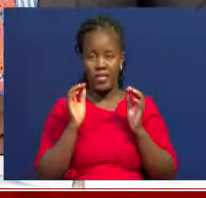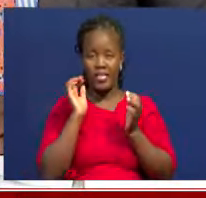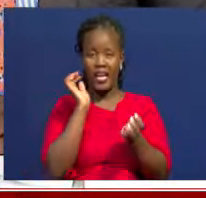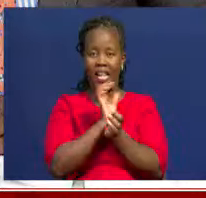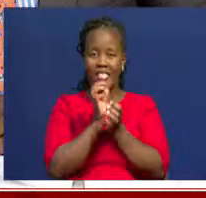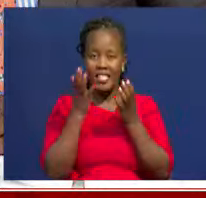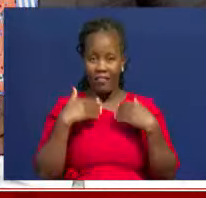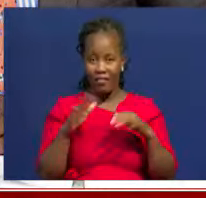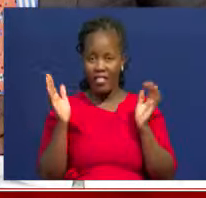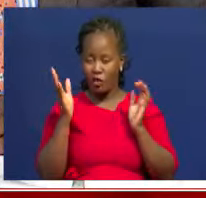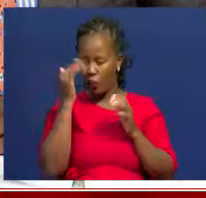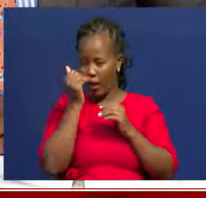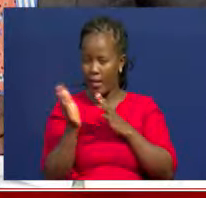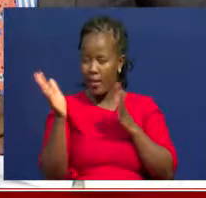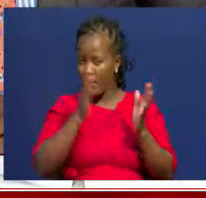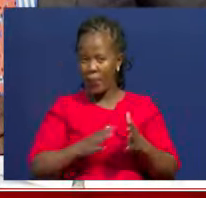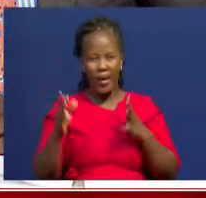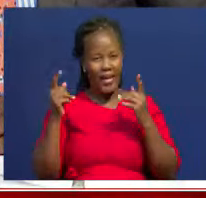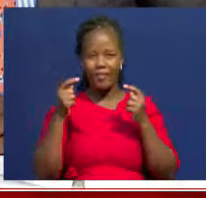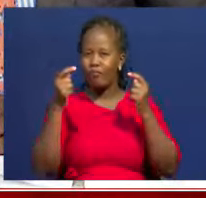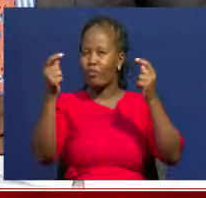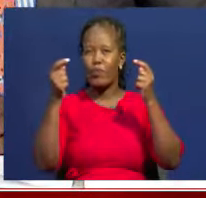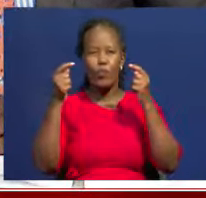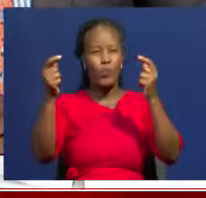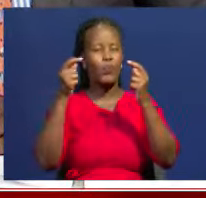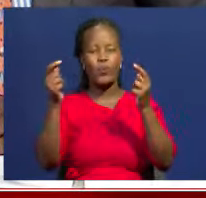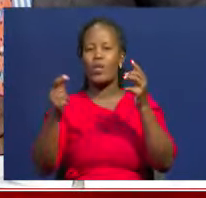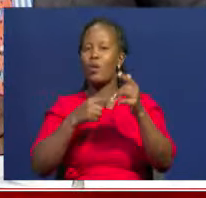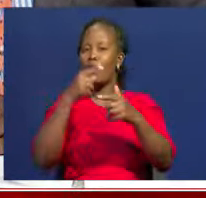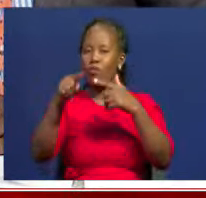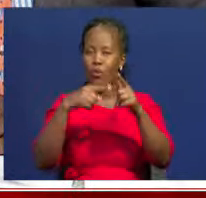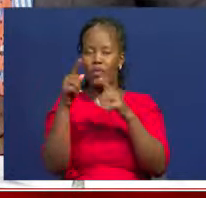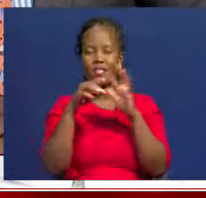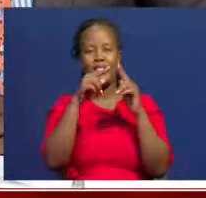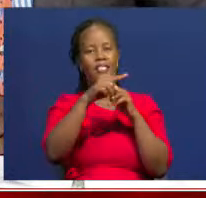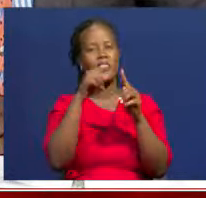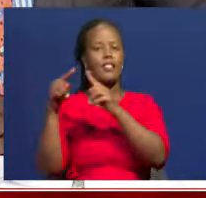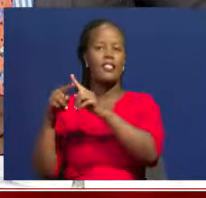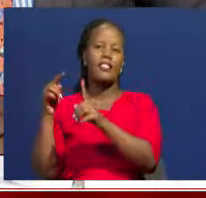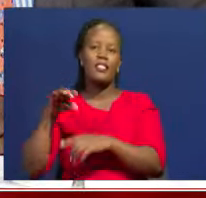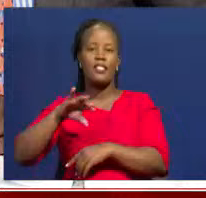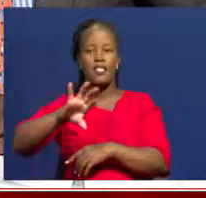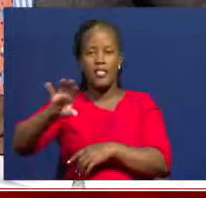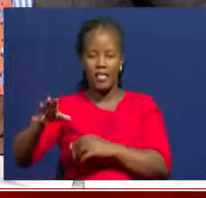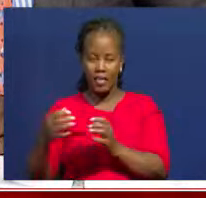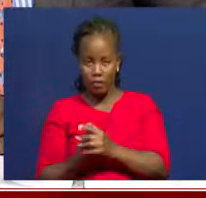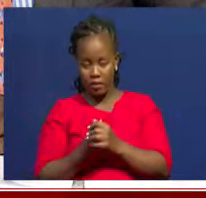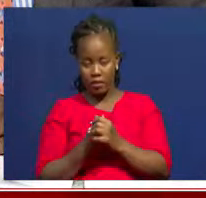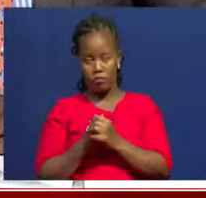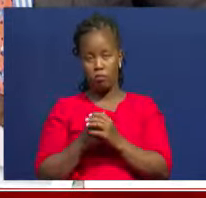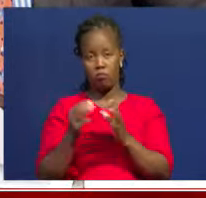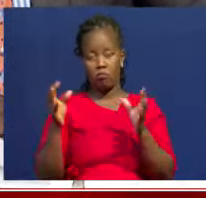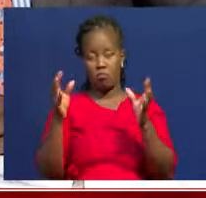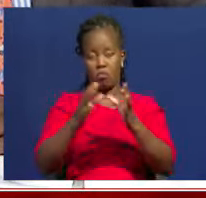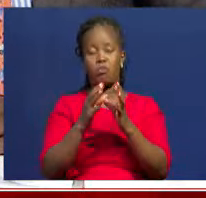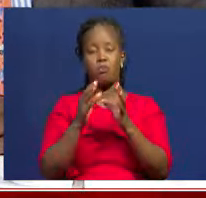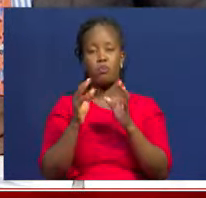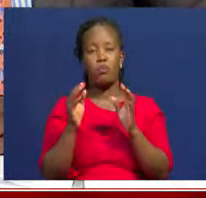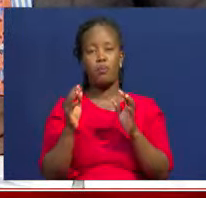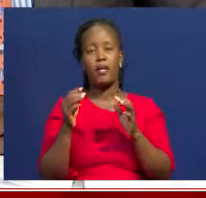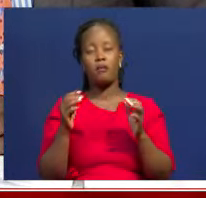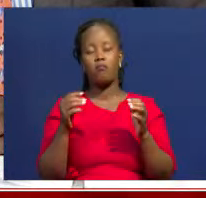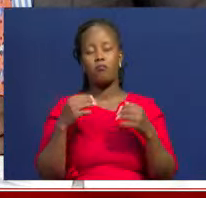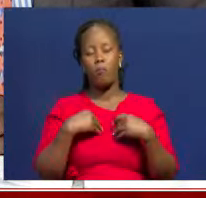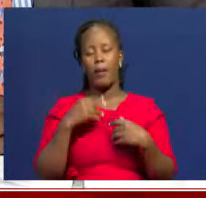staging demonstrations against escalating banditry in the county. The demonstrations organized by the Kenya National Union of Teachers and